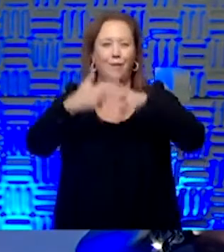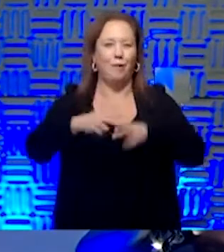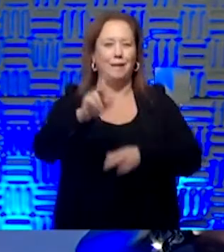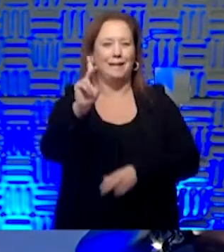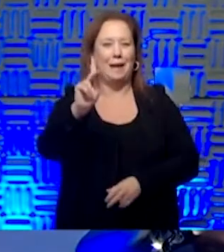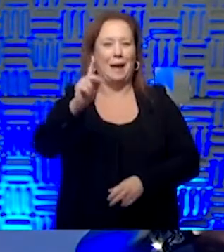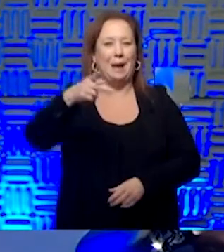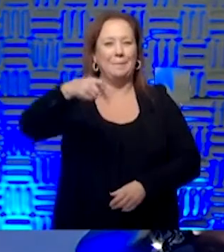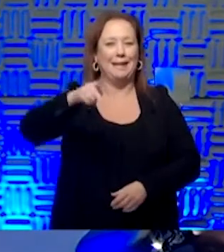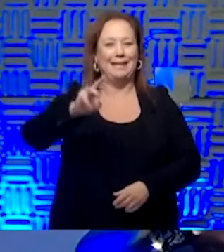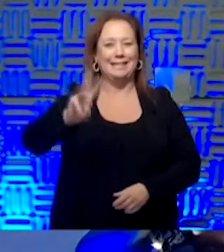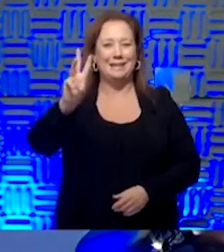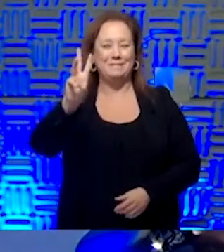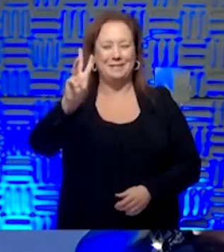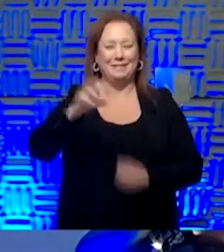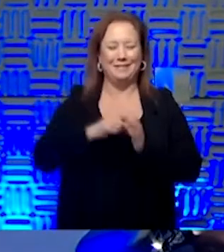Stites.